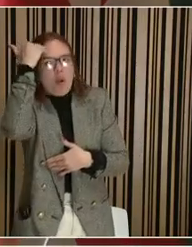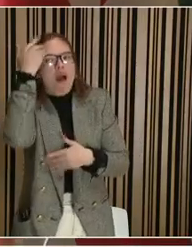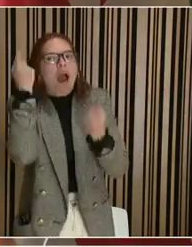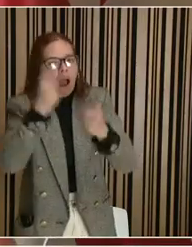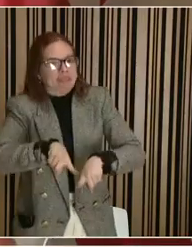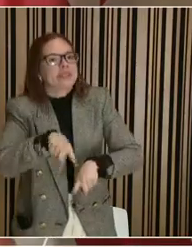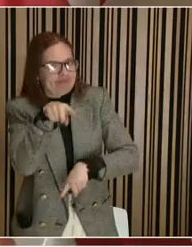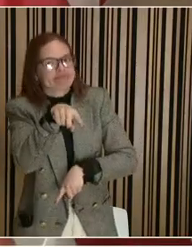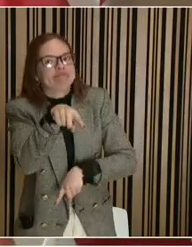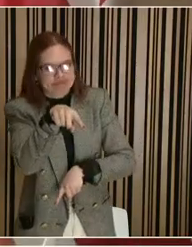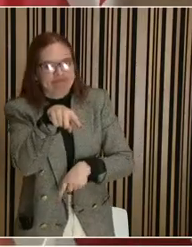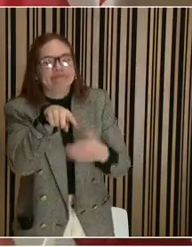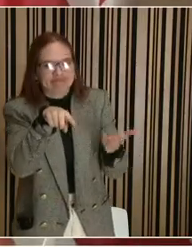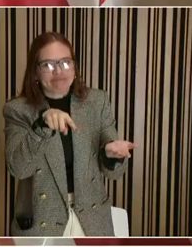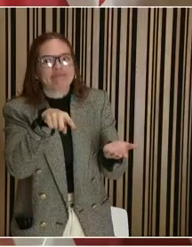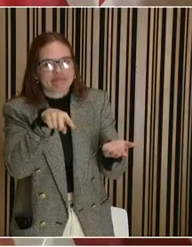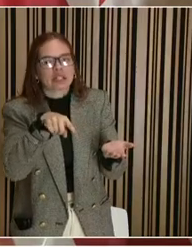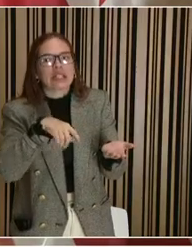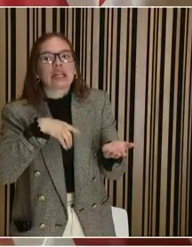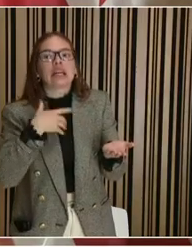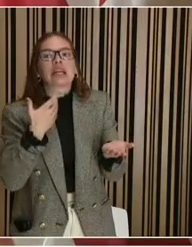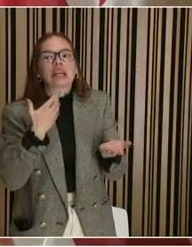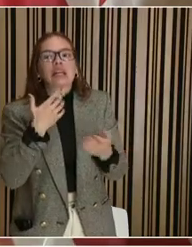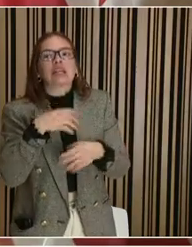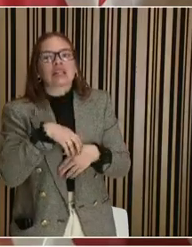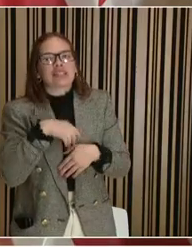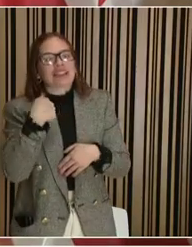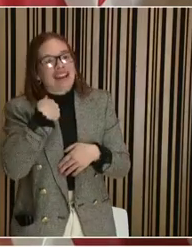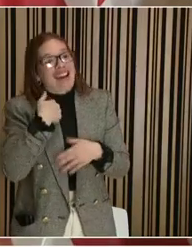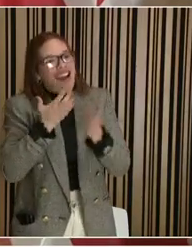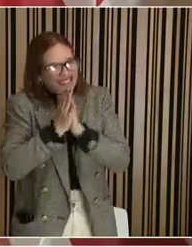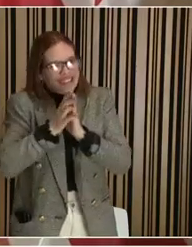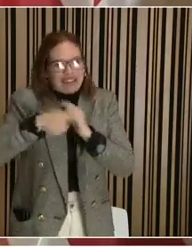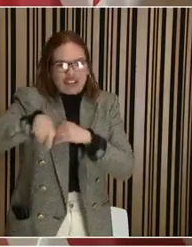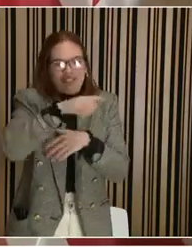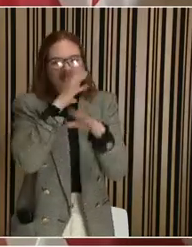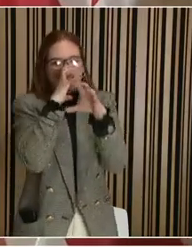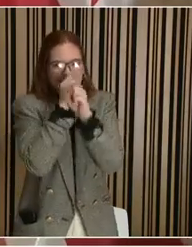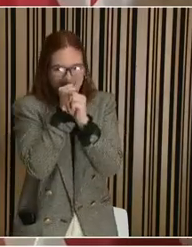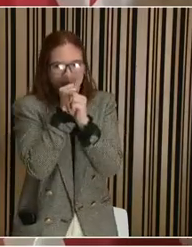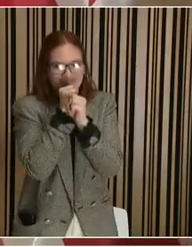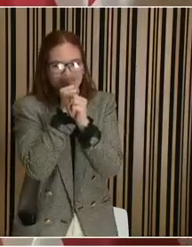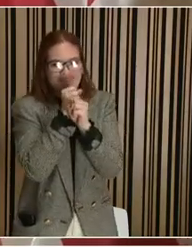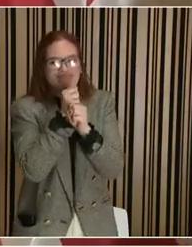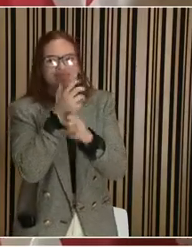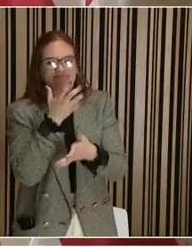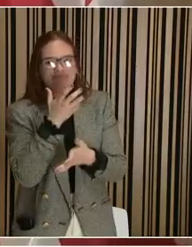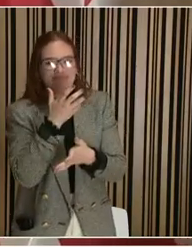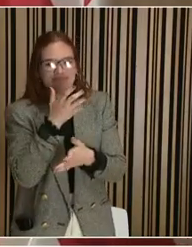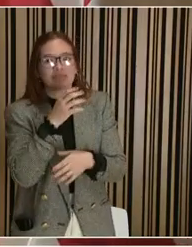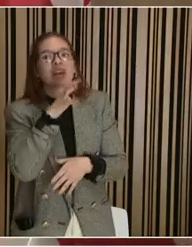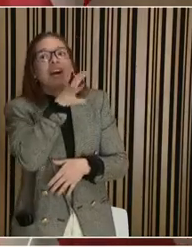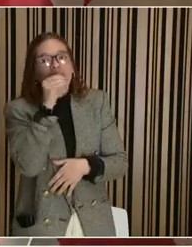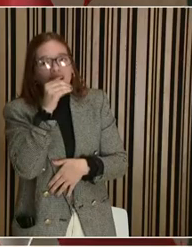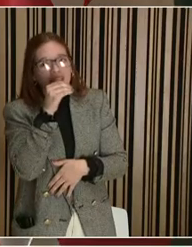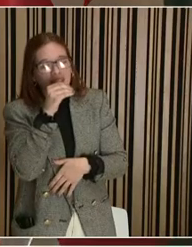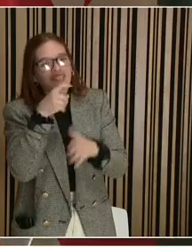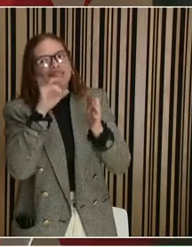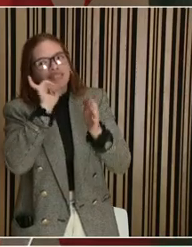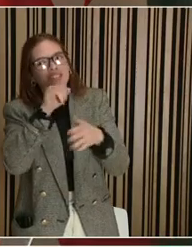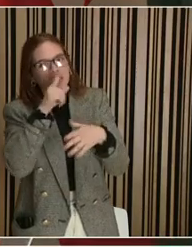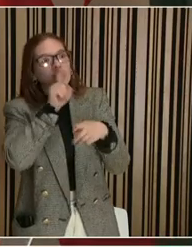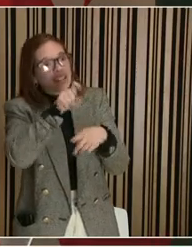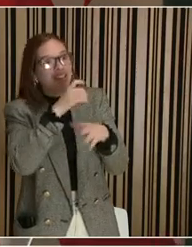were requested to keep it confidential, and we were also required to. And I